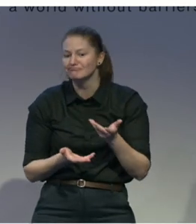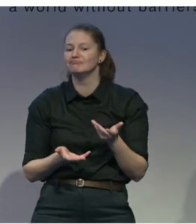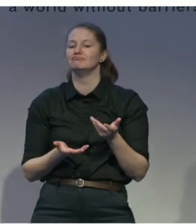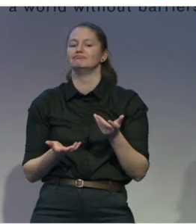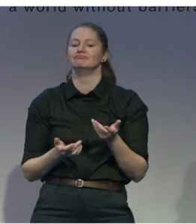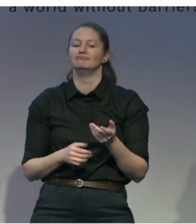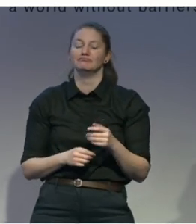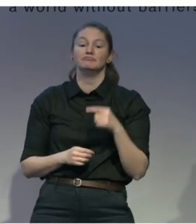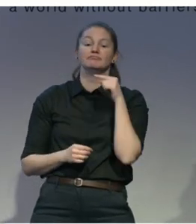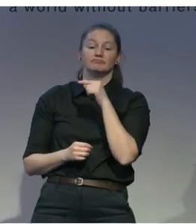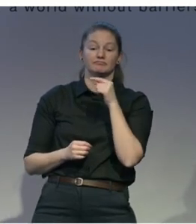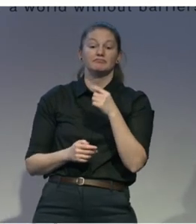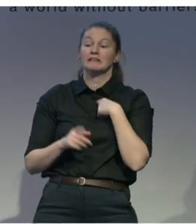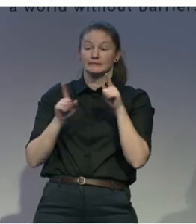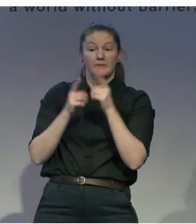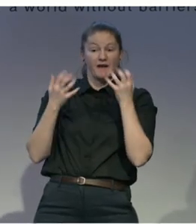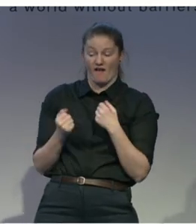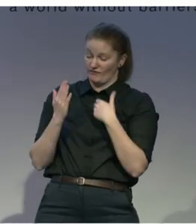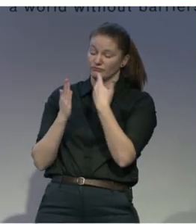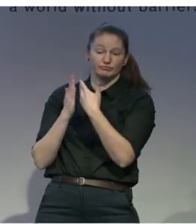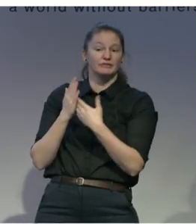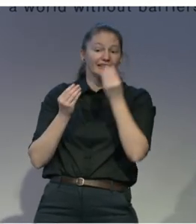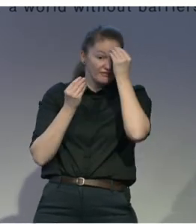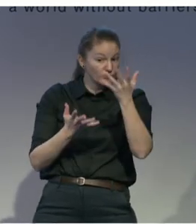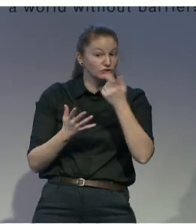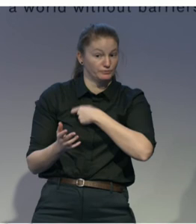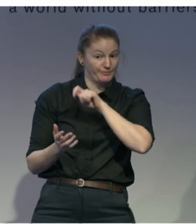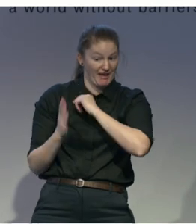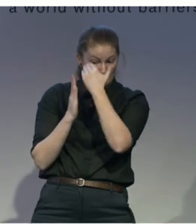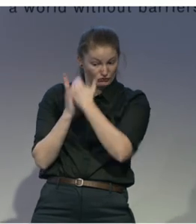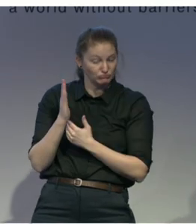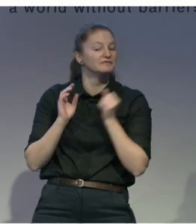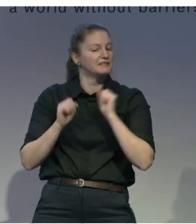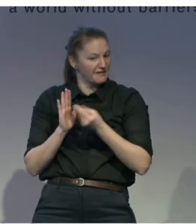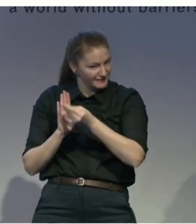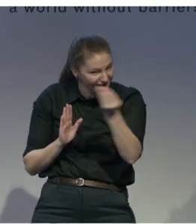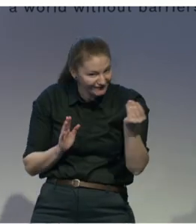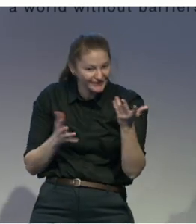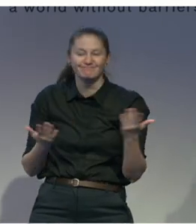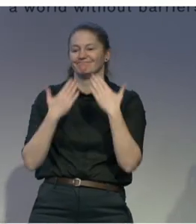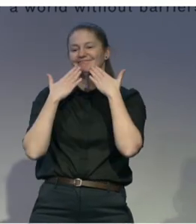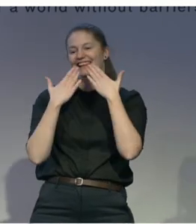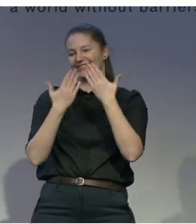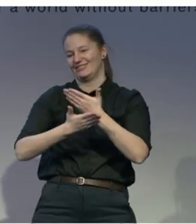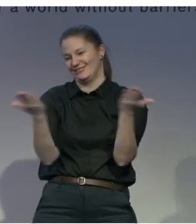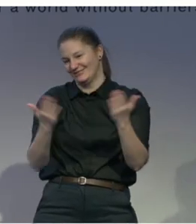our experience in local governments and disability. Thanks.